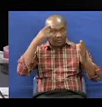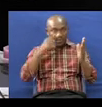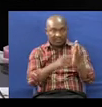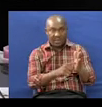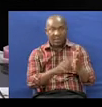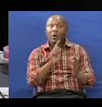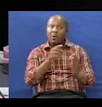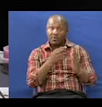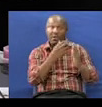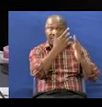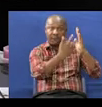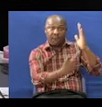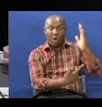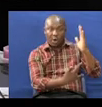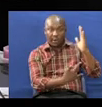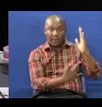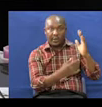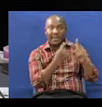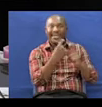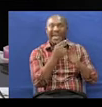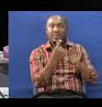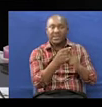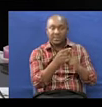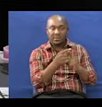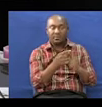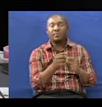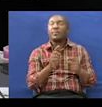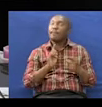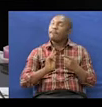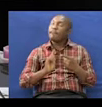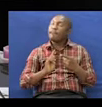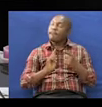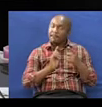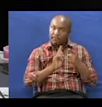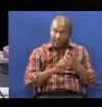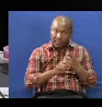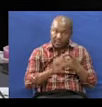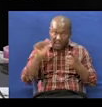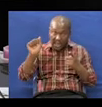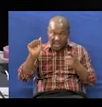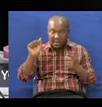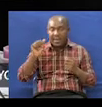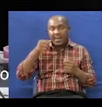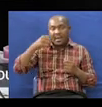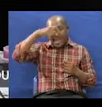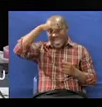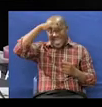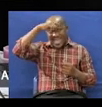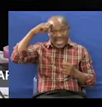give the meaning of the following terms. Roman 1, heat. Roman